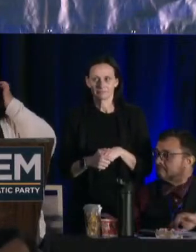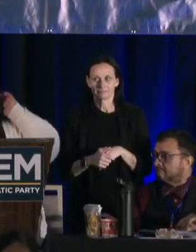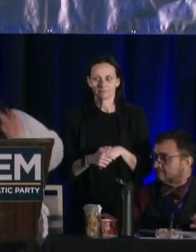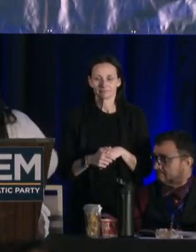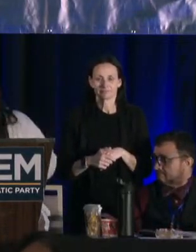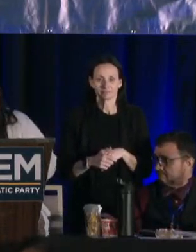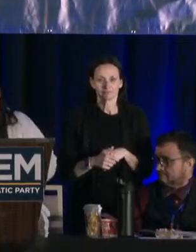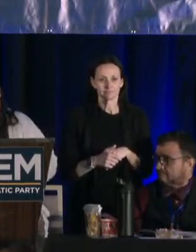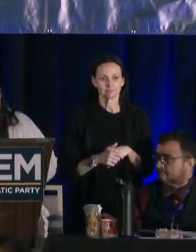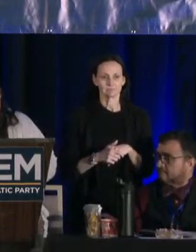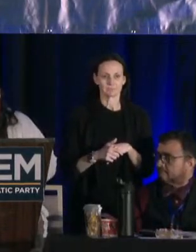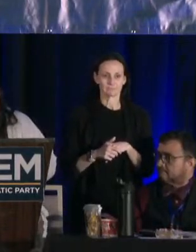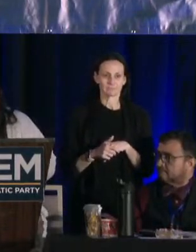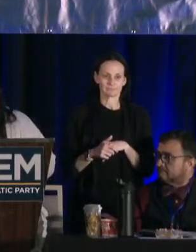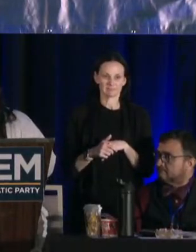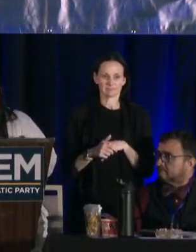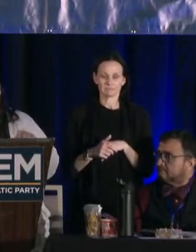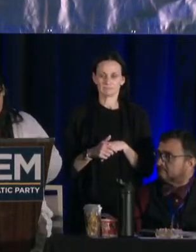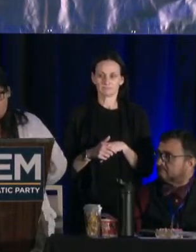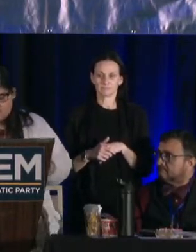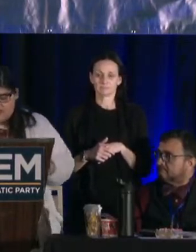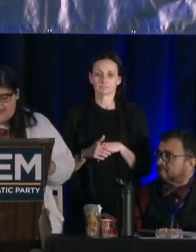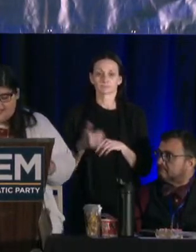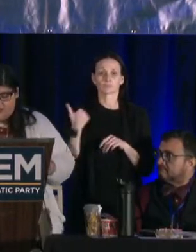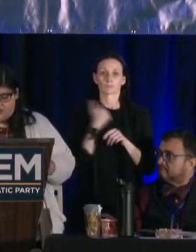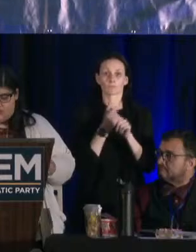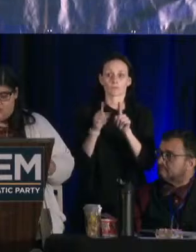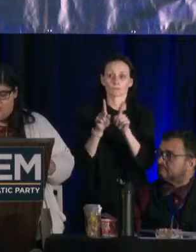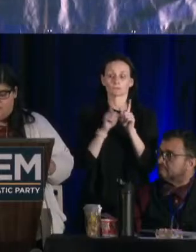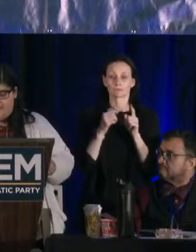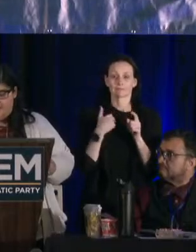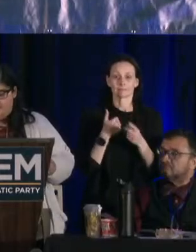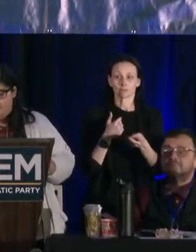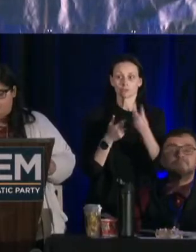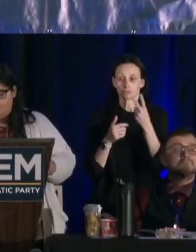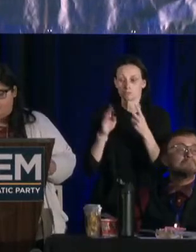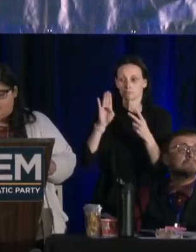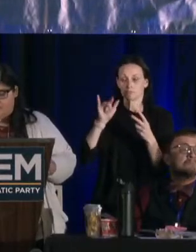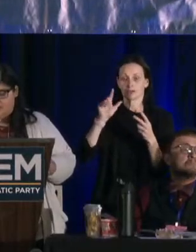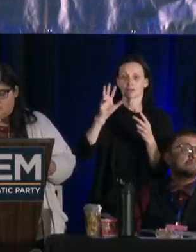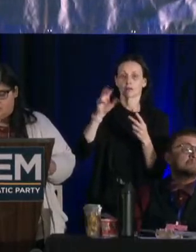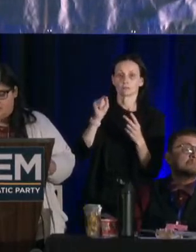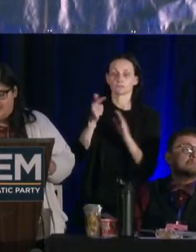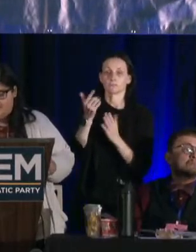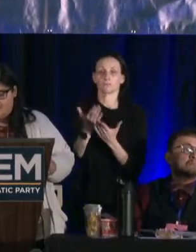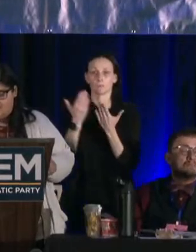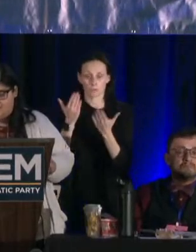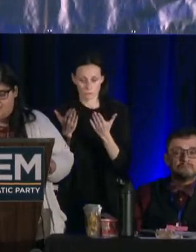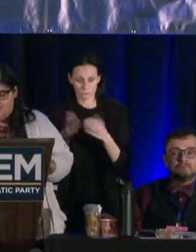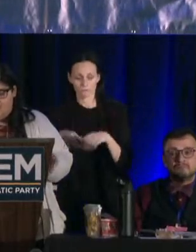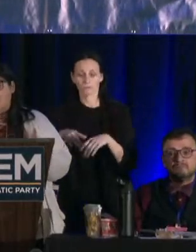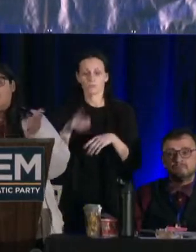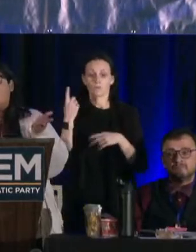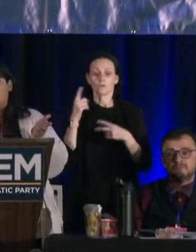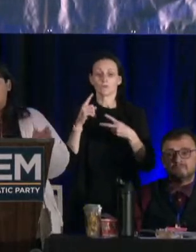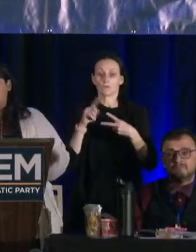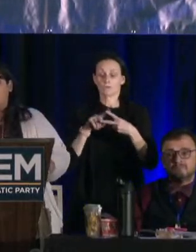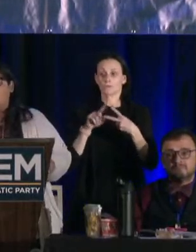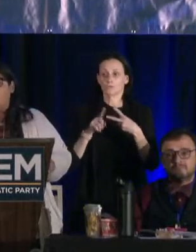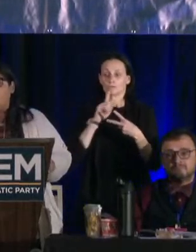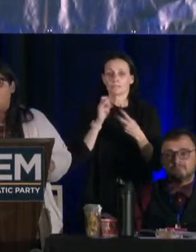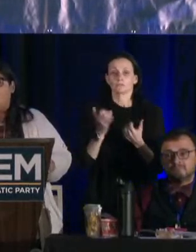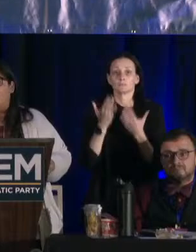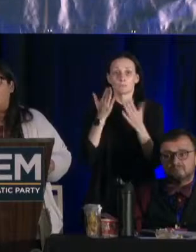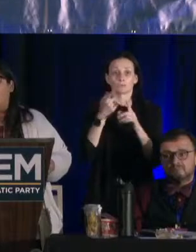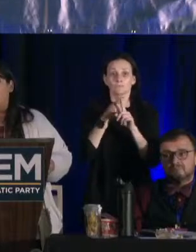Thank you. Okay, so we also had two bylaw proposals before us. One that was proposed by